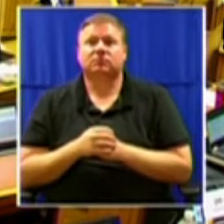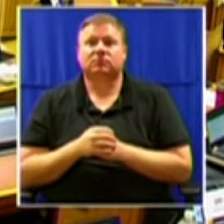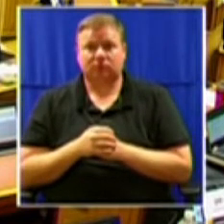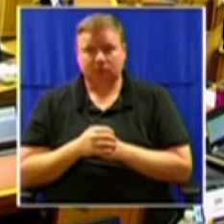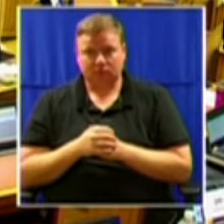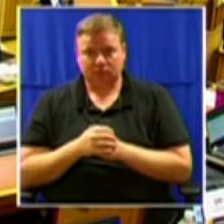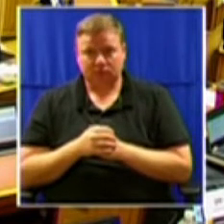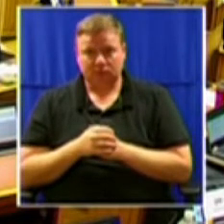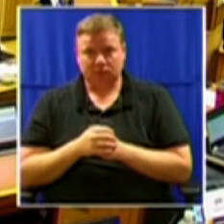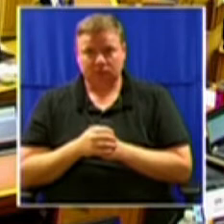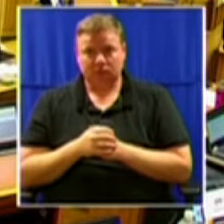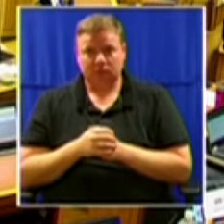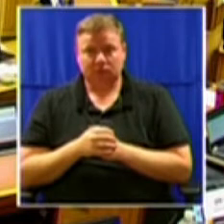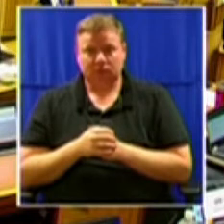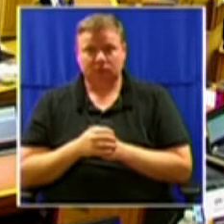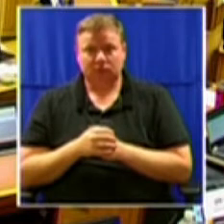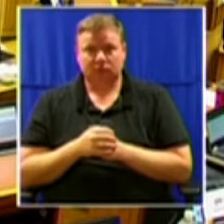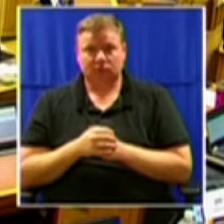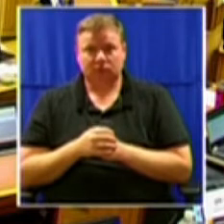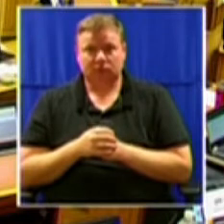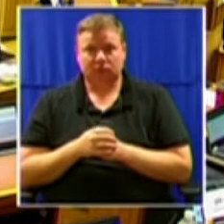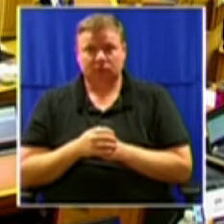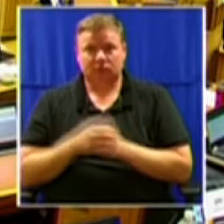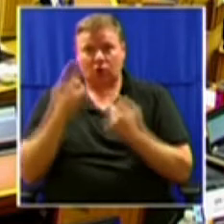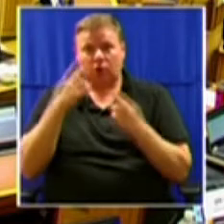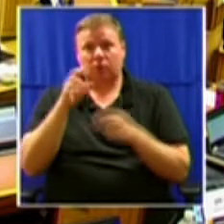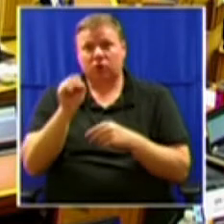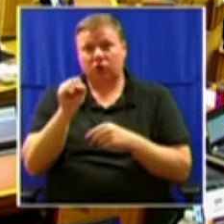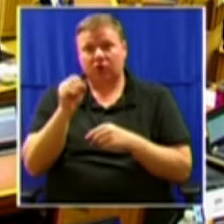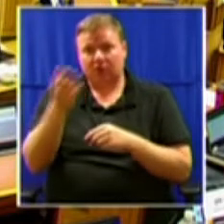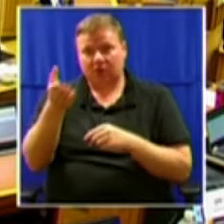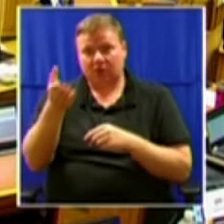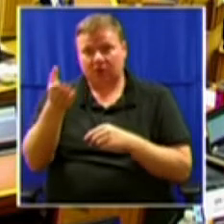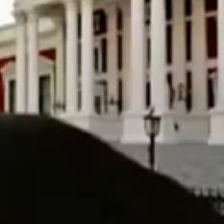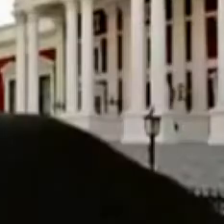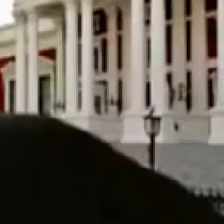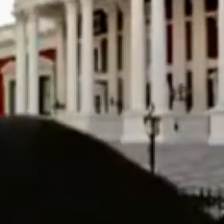Is the Honourable Sukas on the virtual platform? Thank you, Chair.